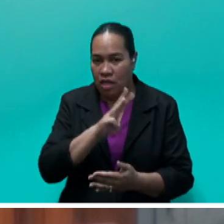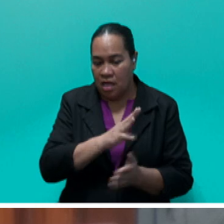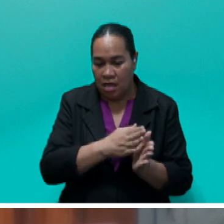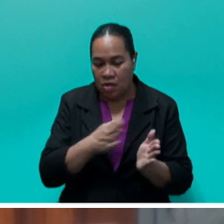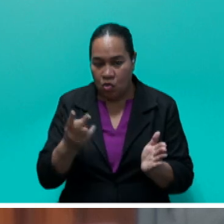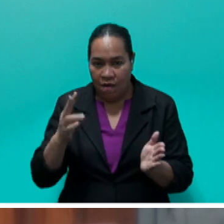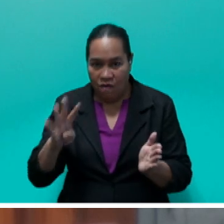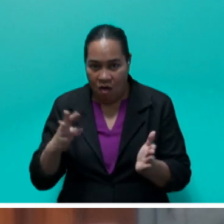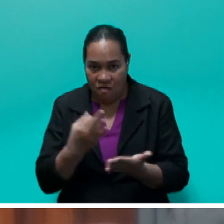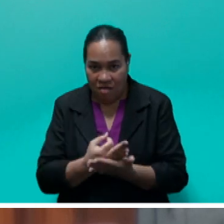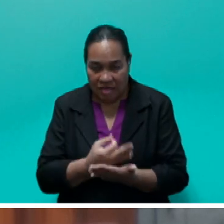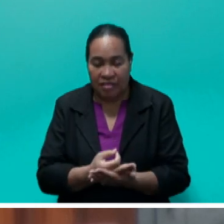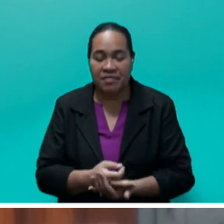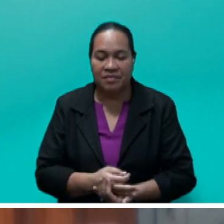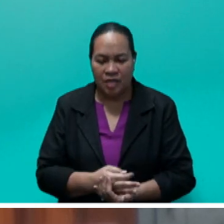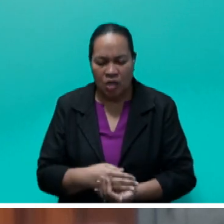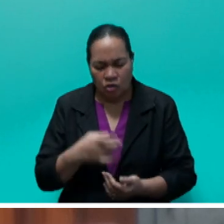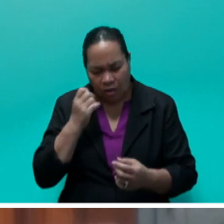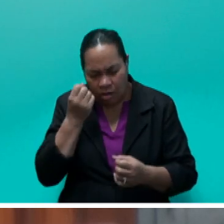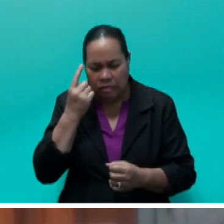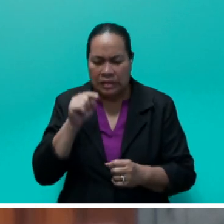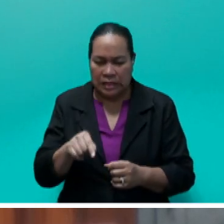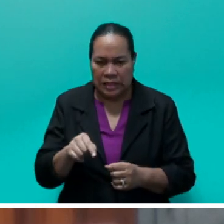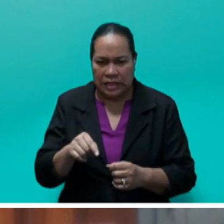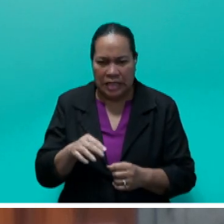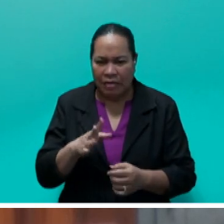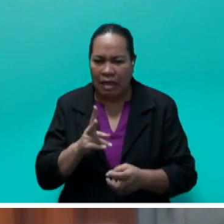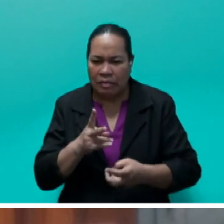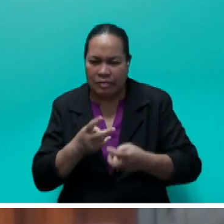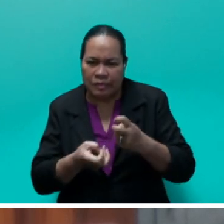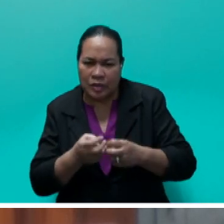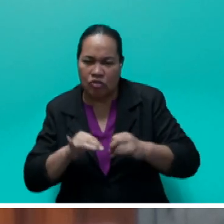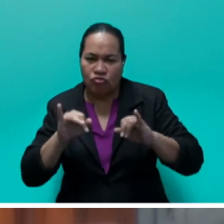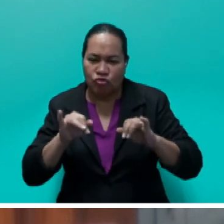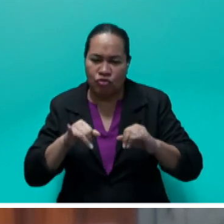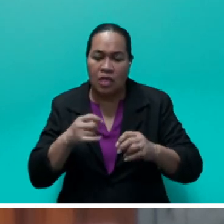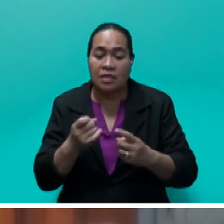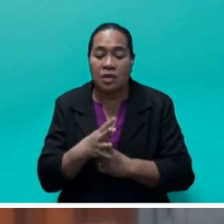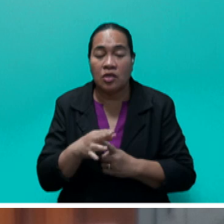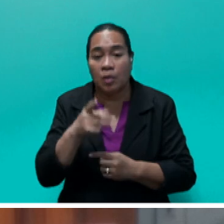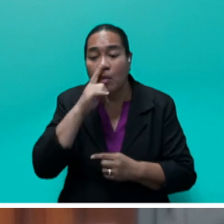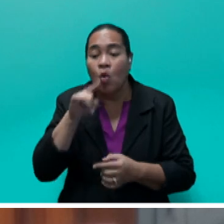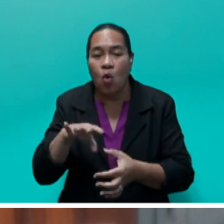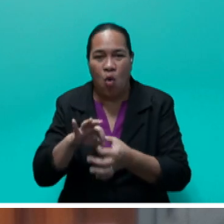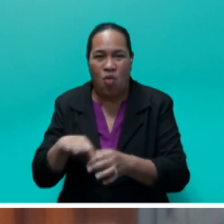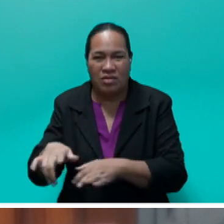recognizing and addressing the plight of our resource owners on this island.